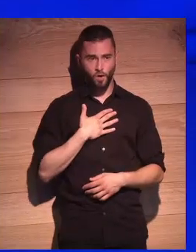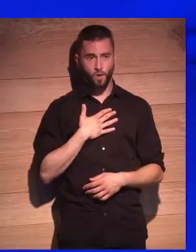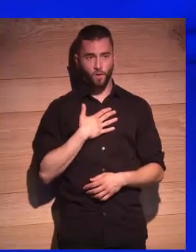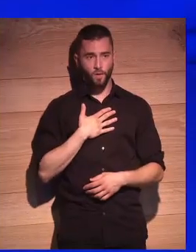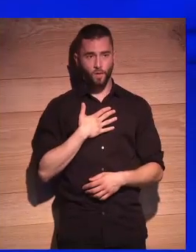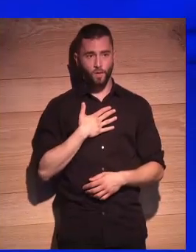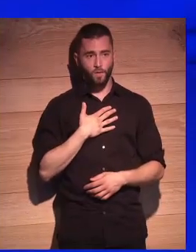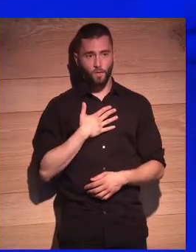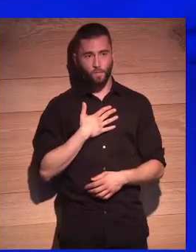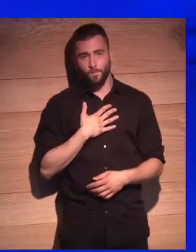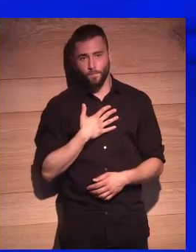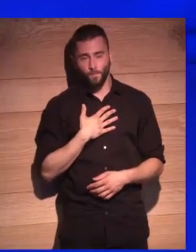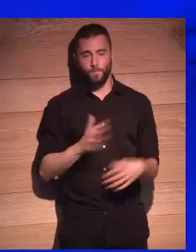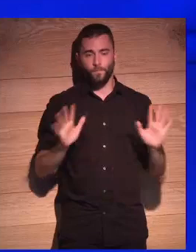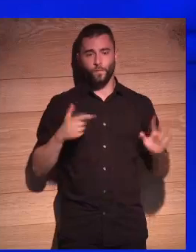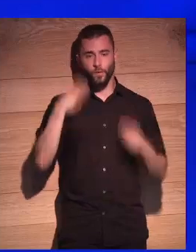and